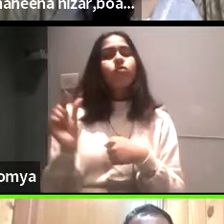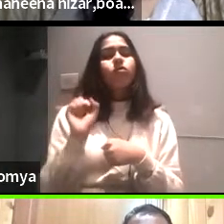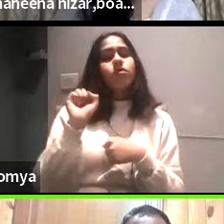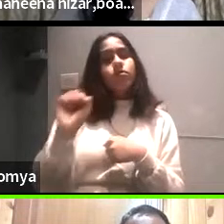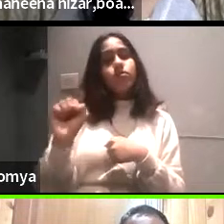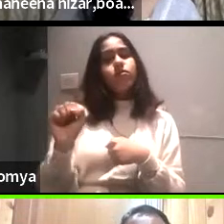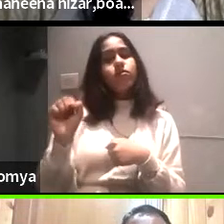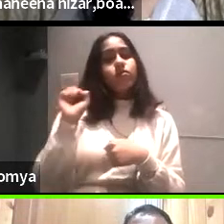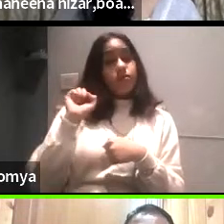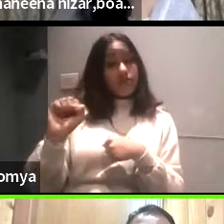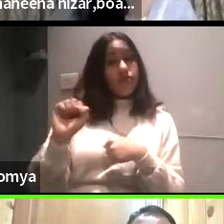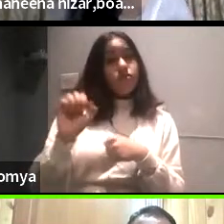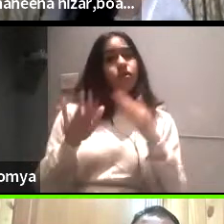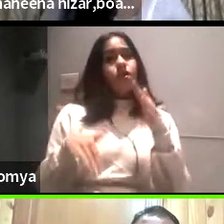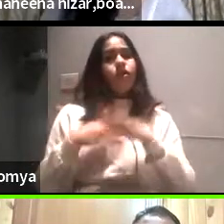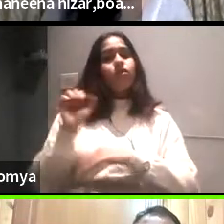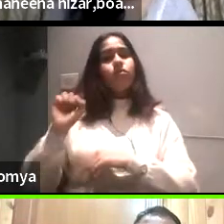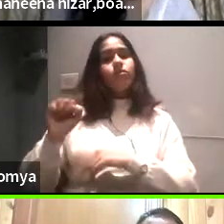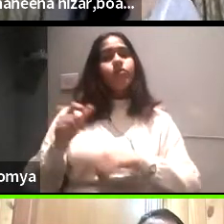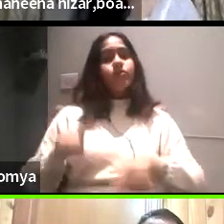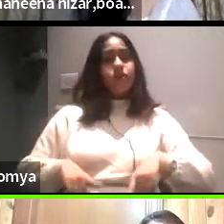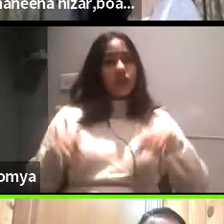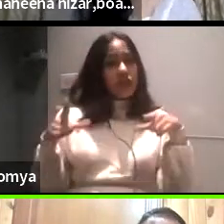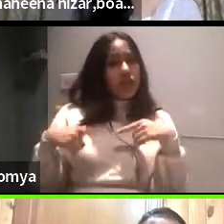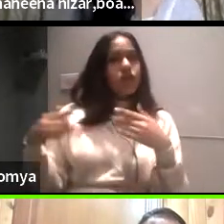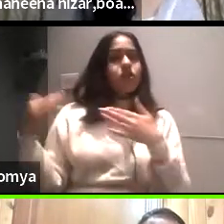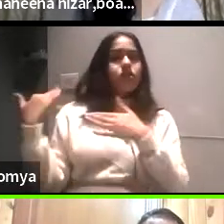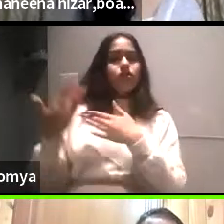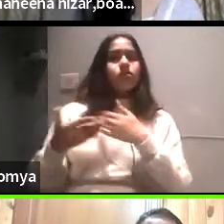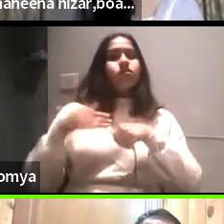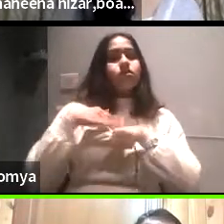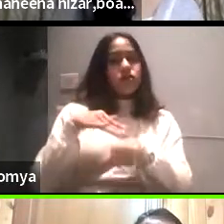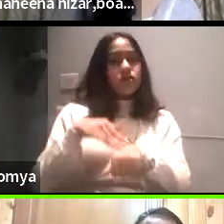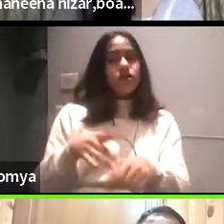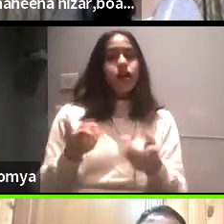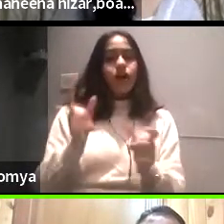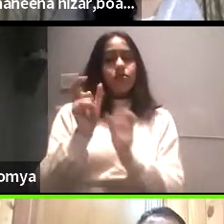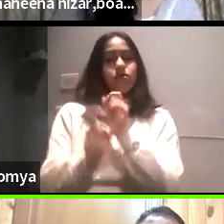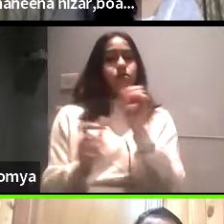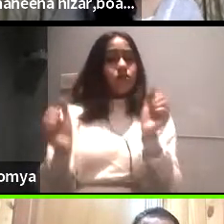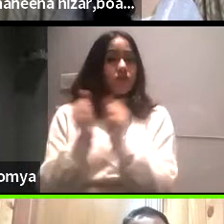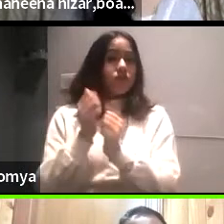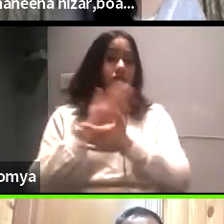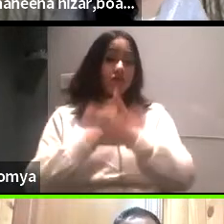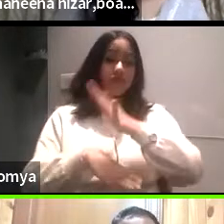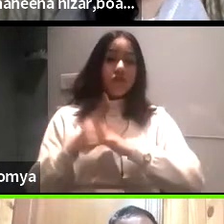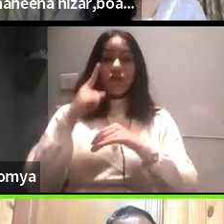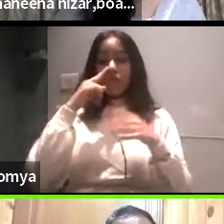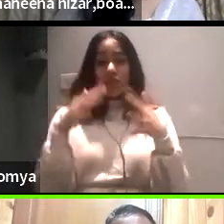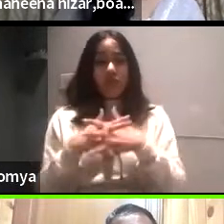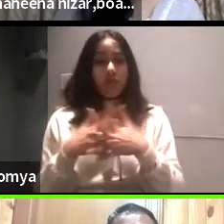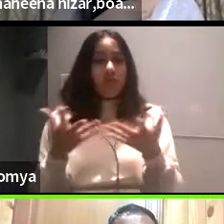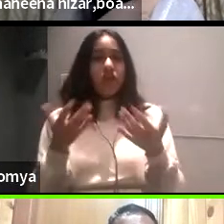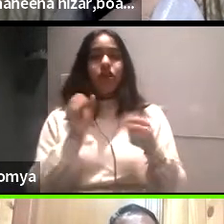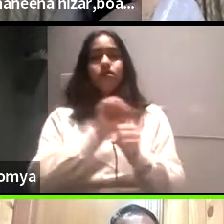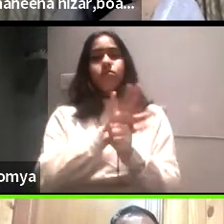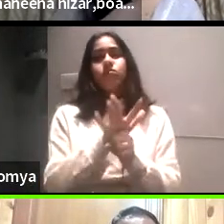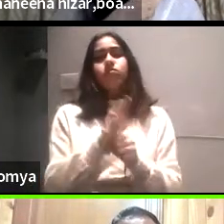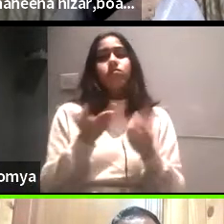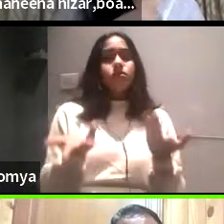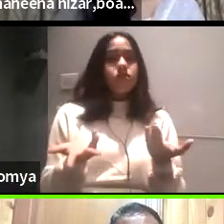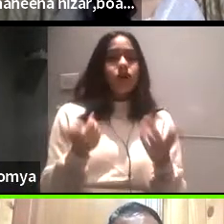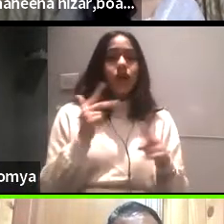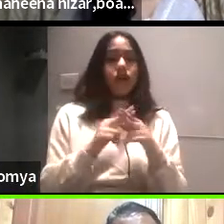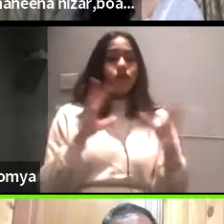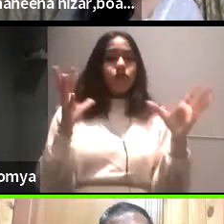your journey in enabling women, people with disability during this COVID period, and what World Trade